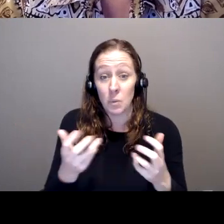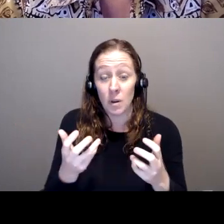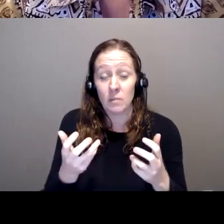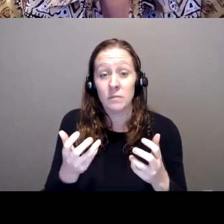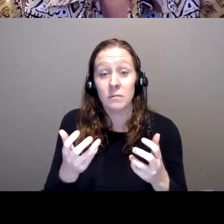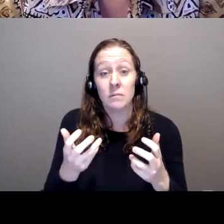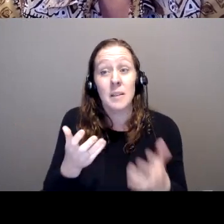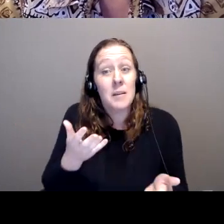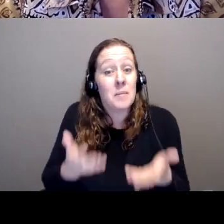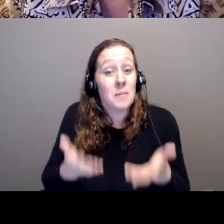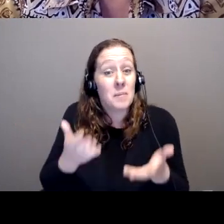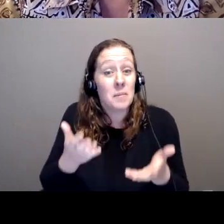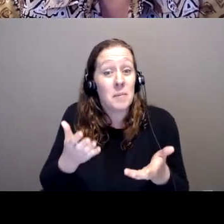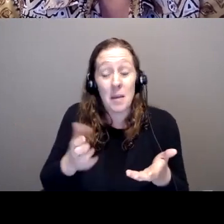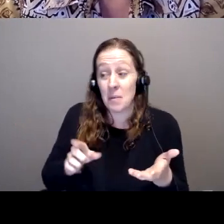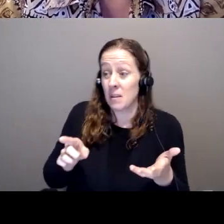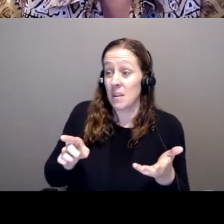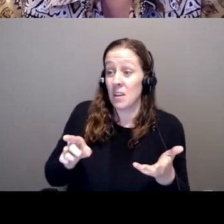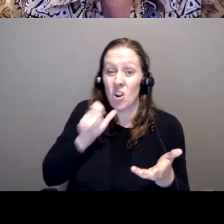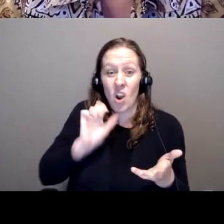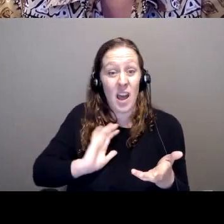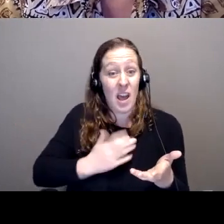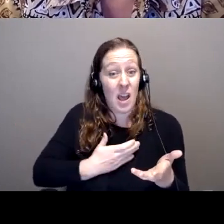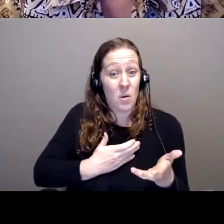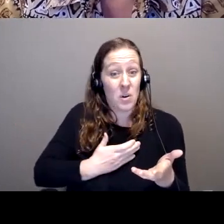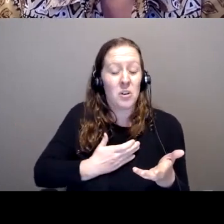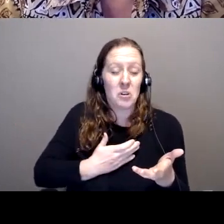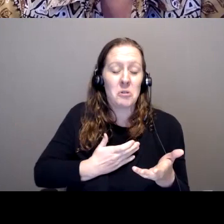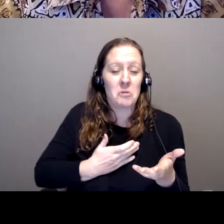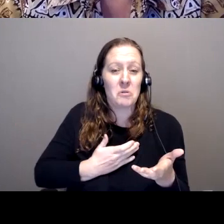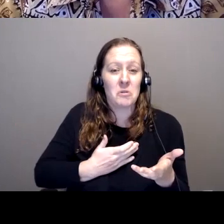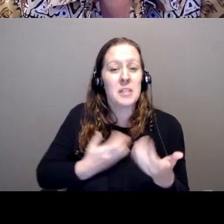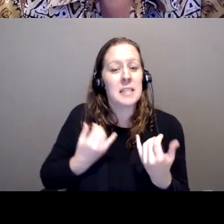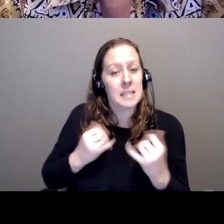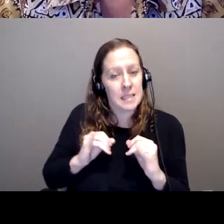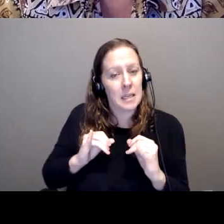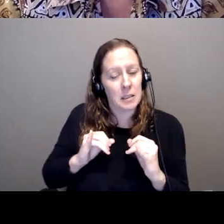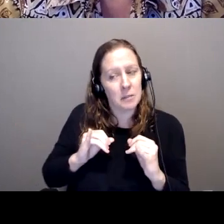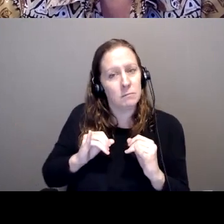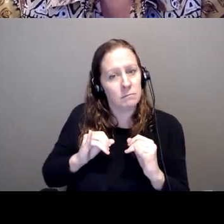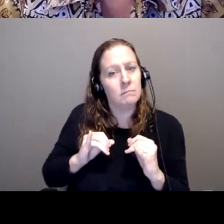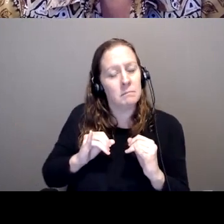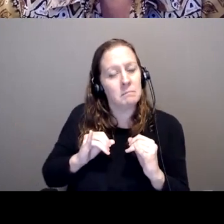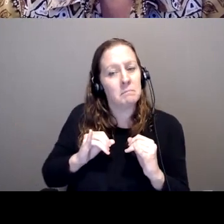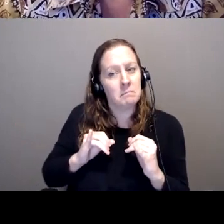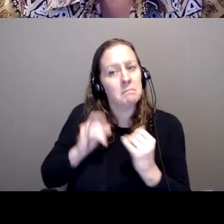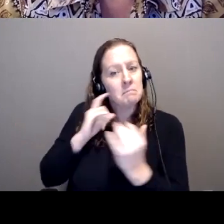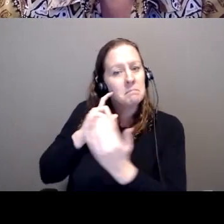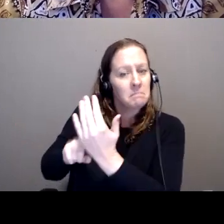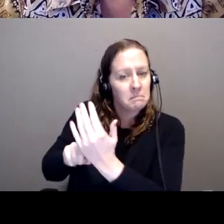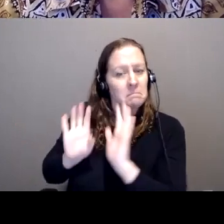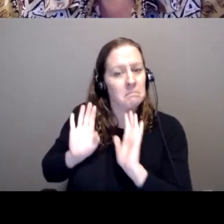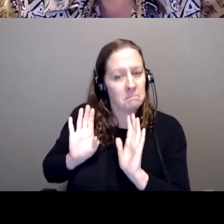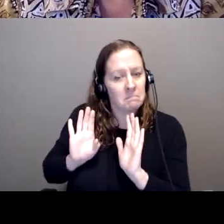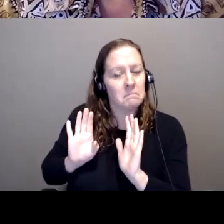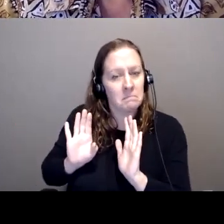though they may not be ours, we can value it and make sure that